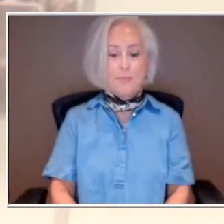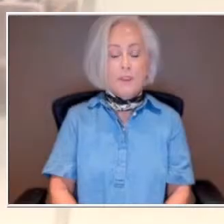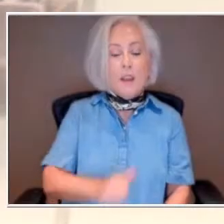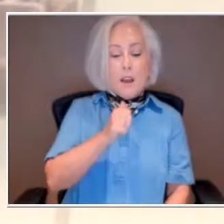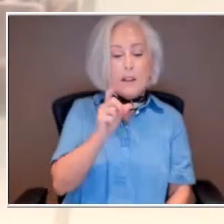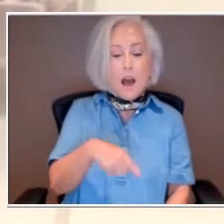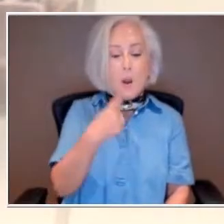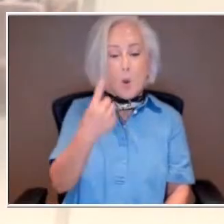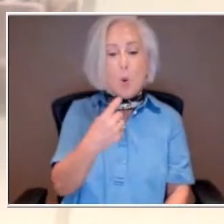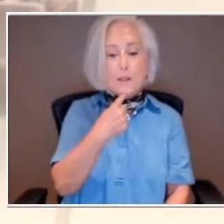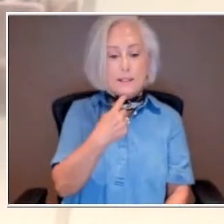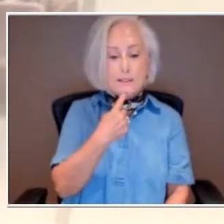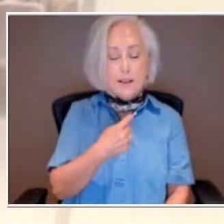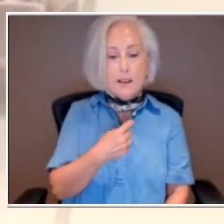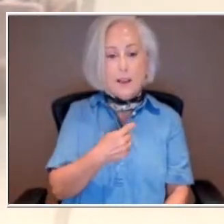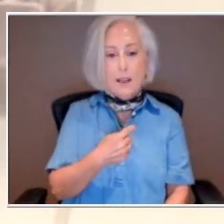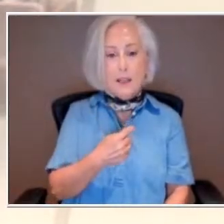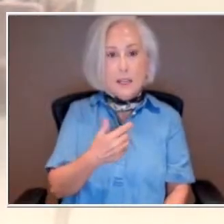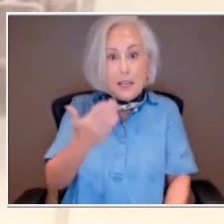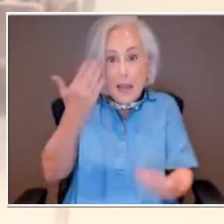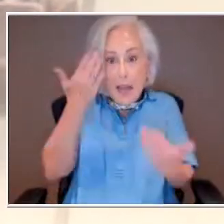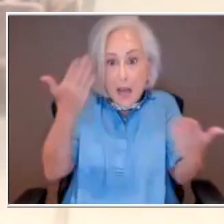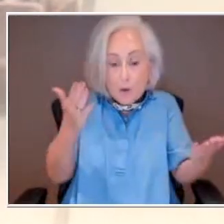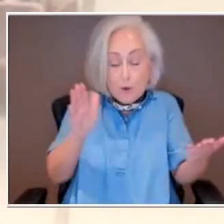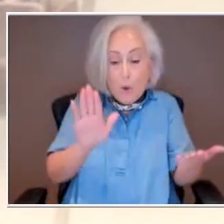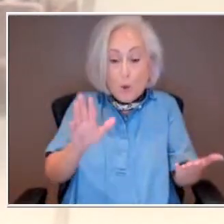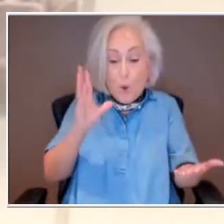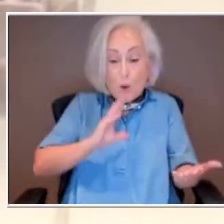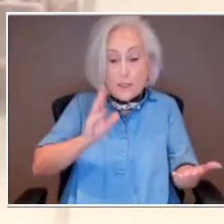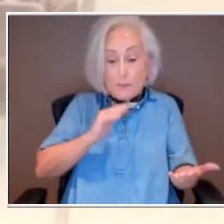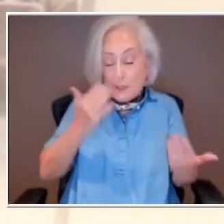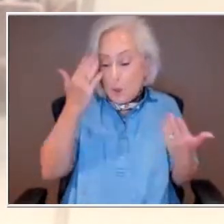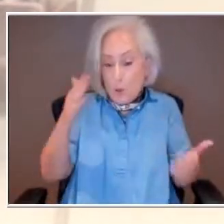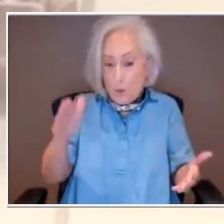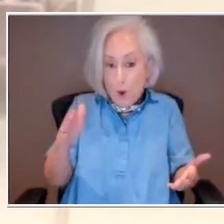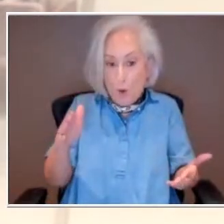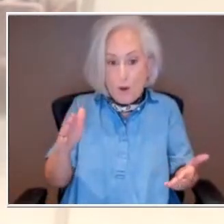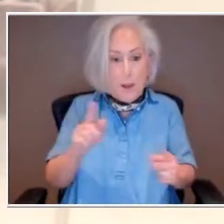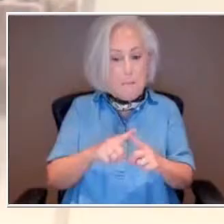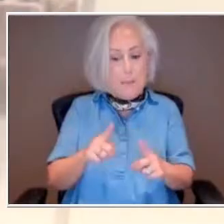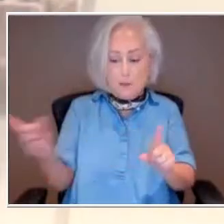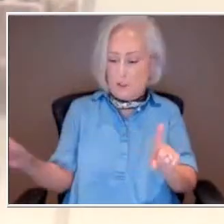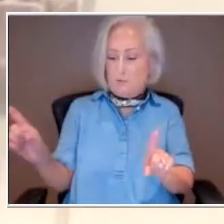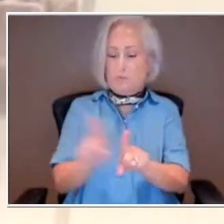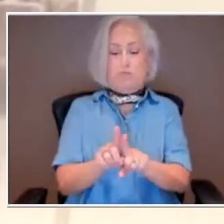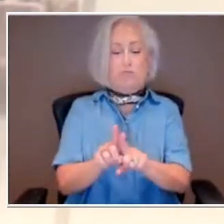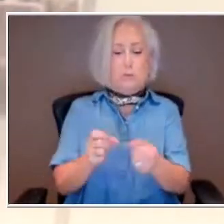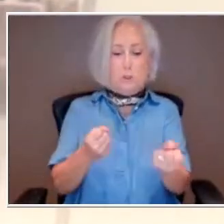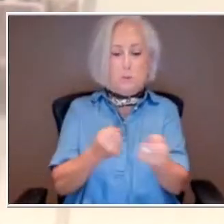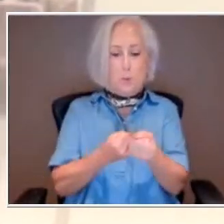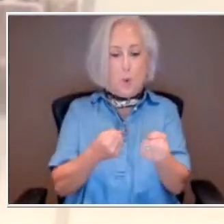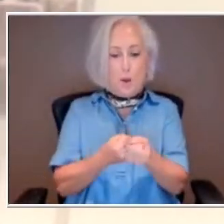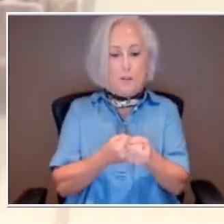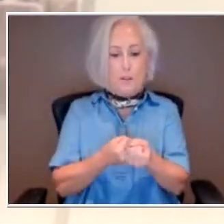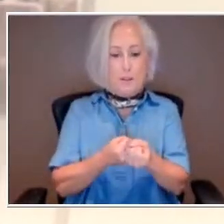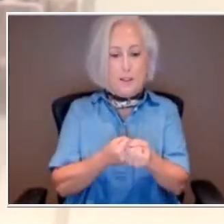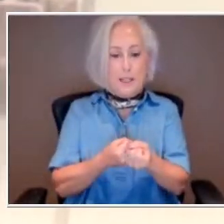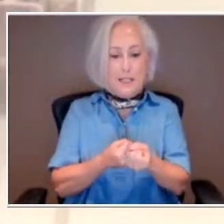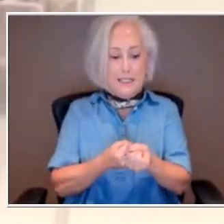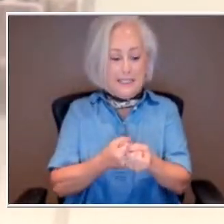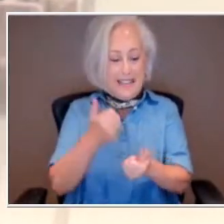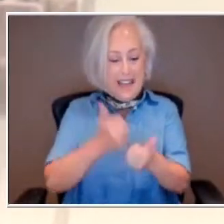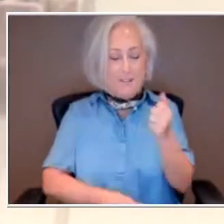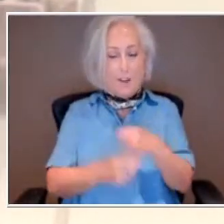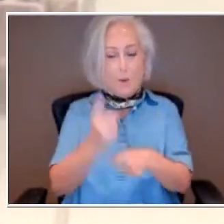saying, I don't know what you're going through, but to just be there for me. Because it's different for